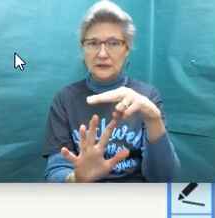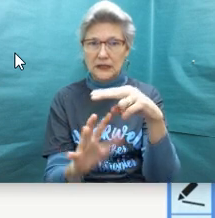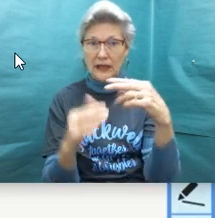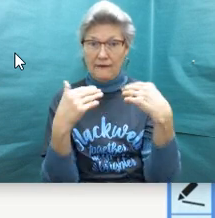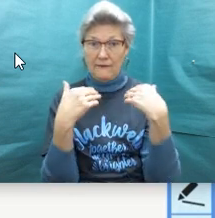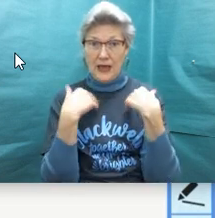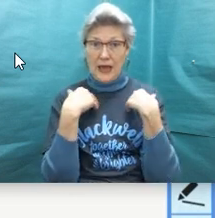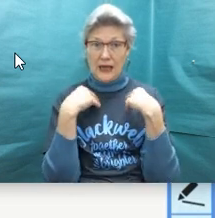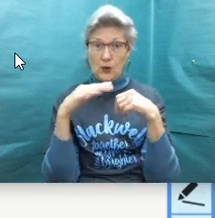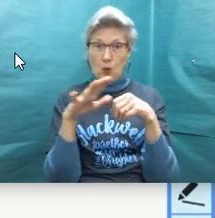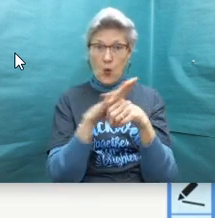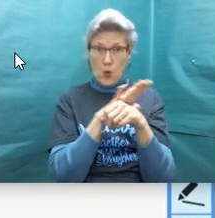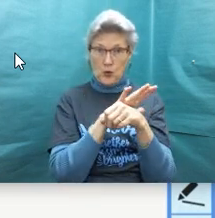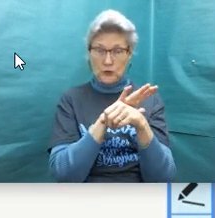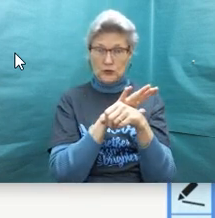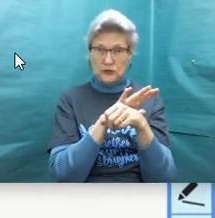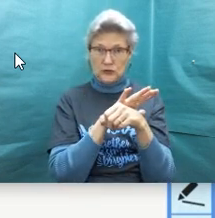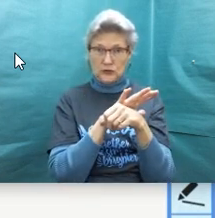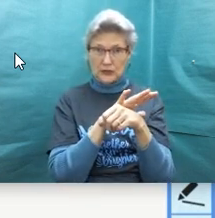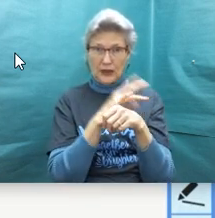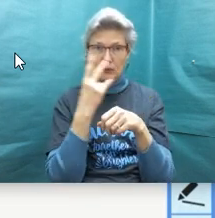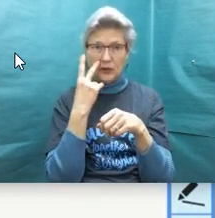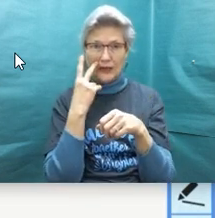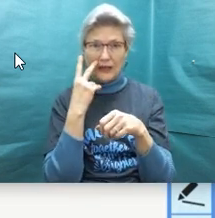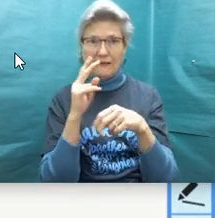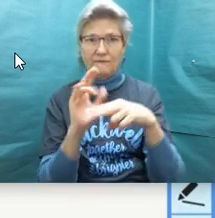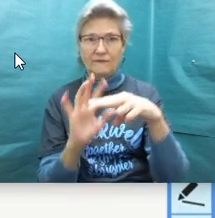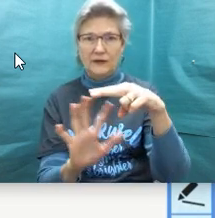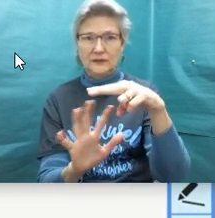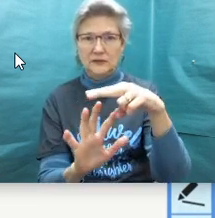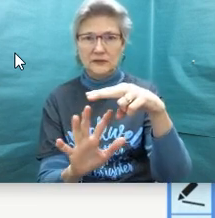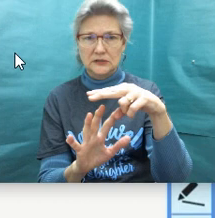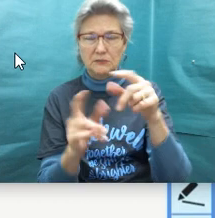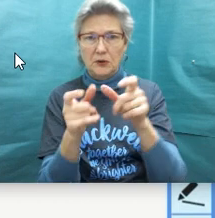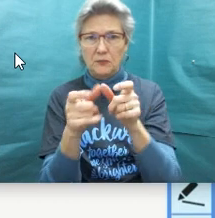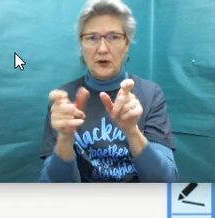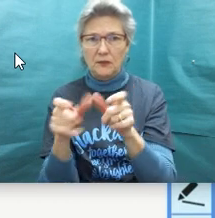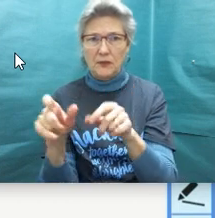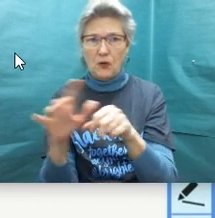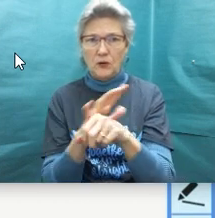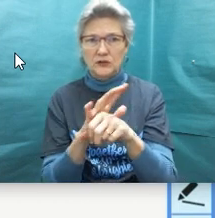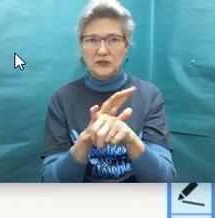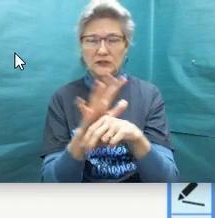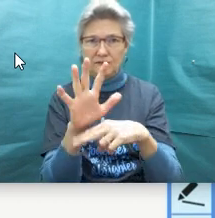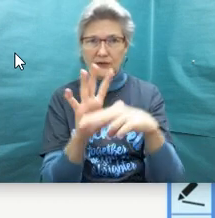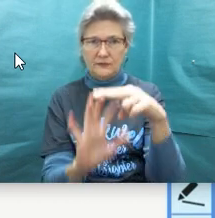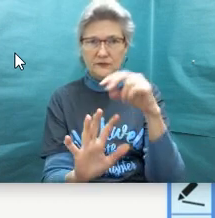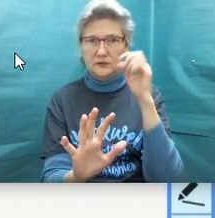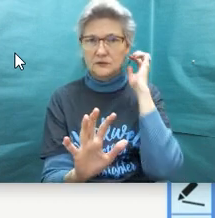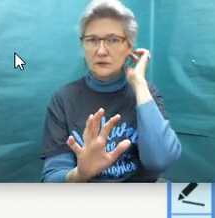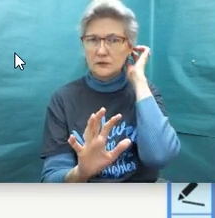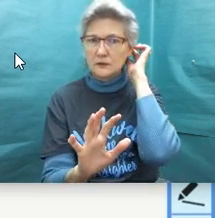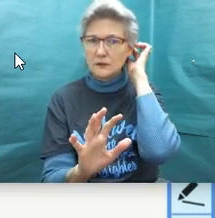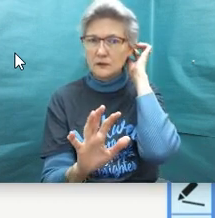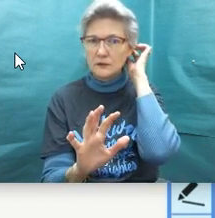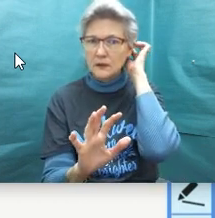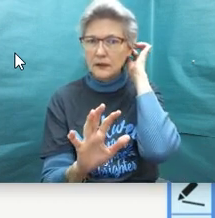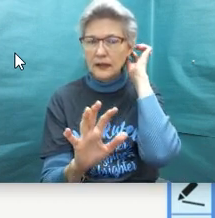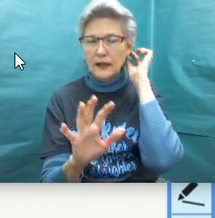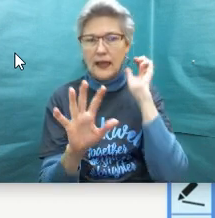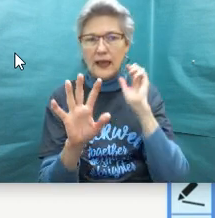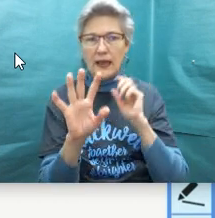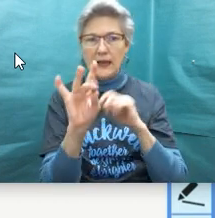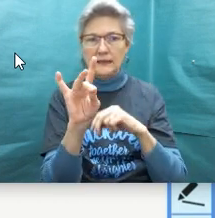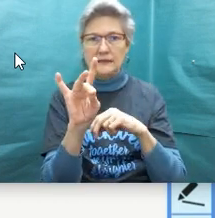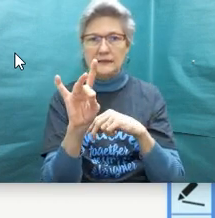8 wholes, I'm looking at fifths, because I'm going to break my wholes into fifths because I have the fraction of 1/5. So I'm going to take